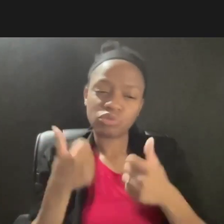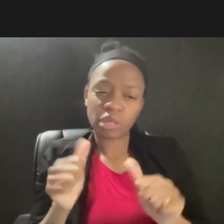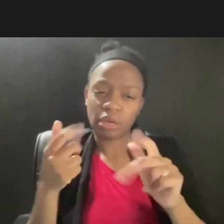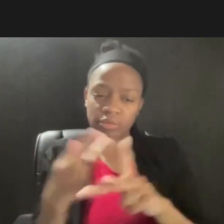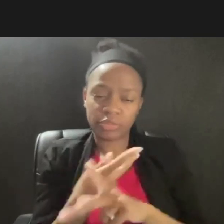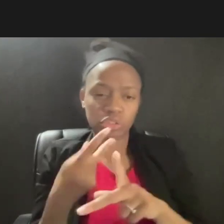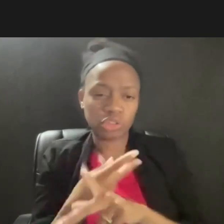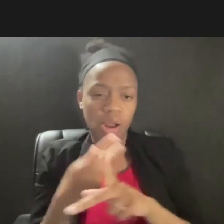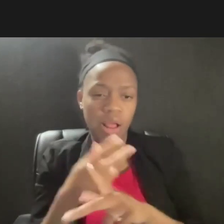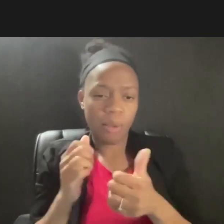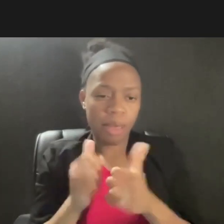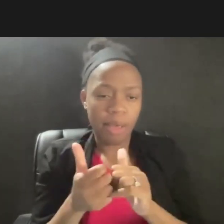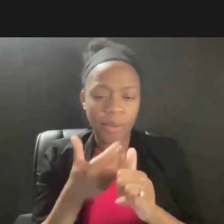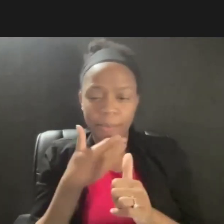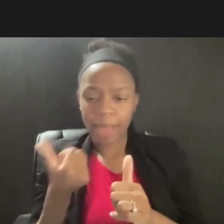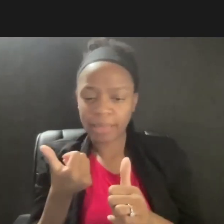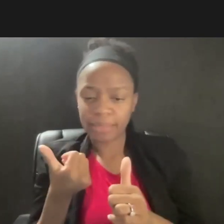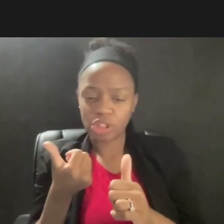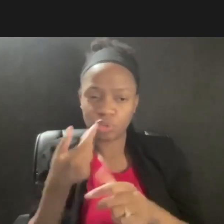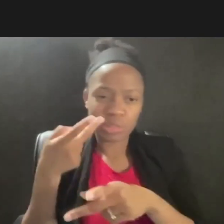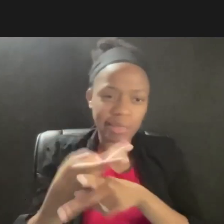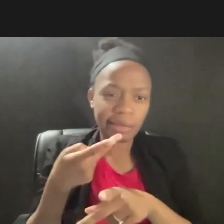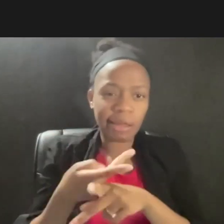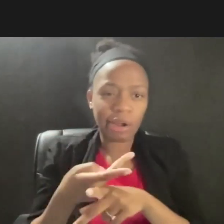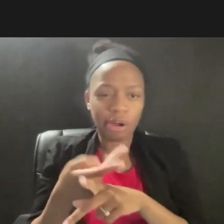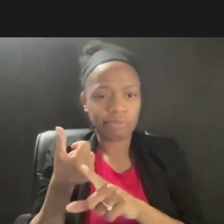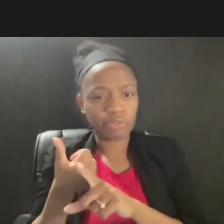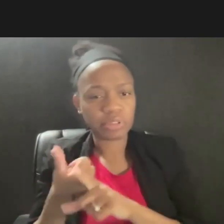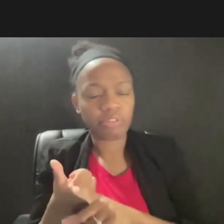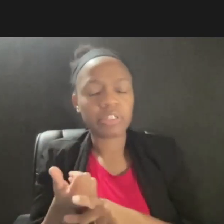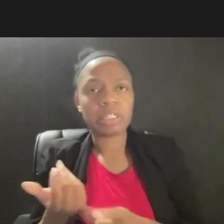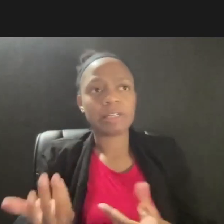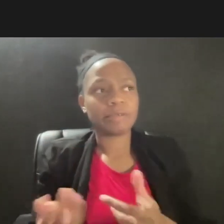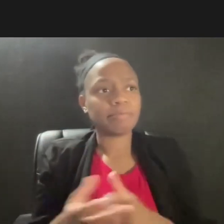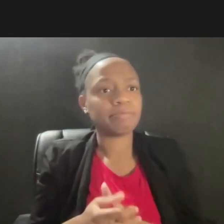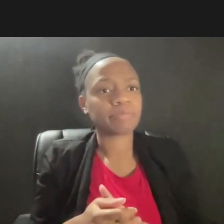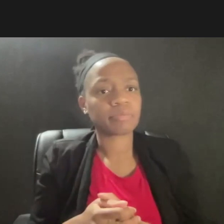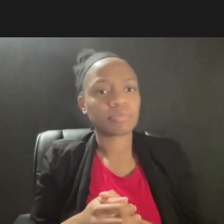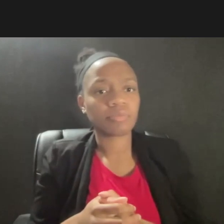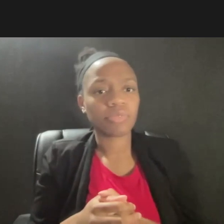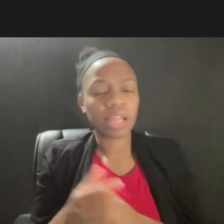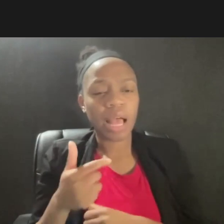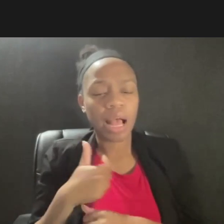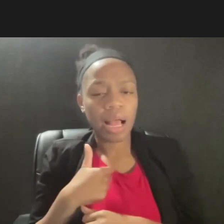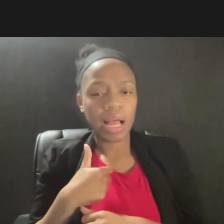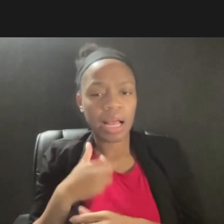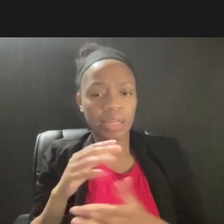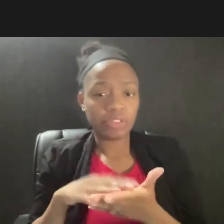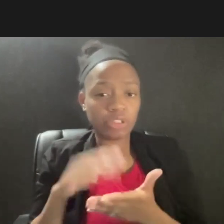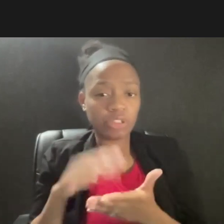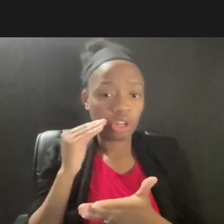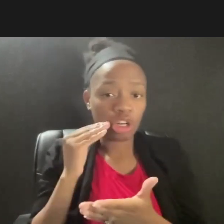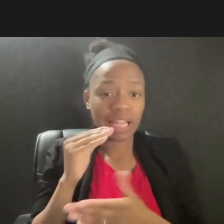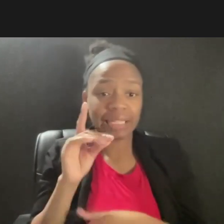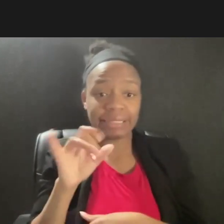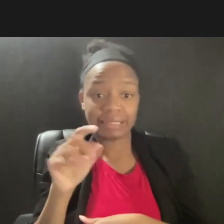how best to take care of oneself. And so I find that diet and exercise